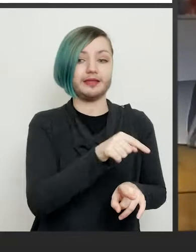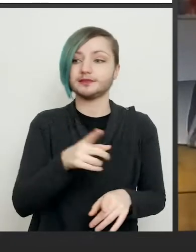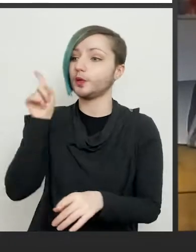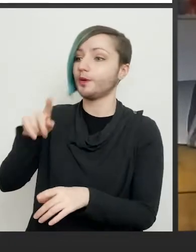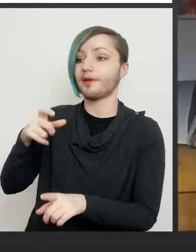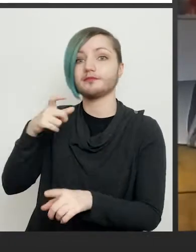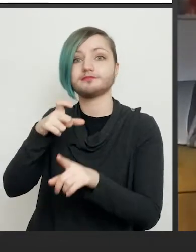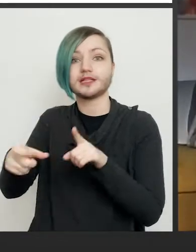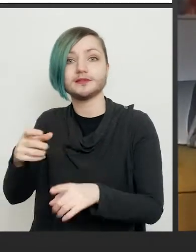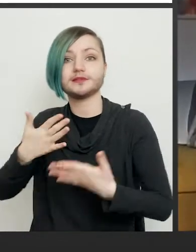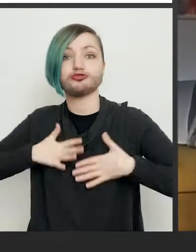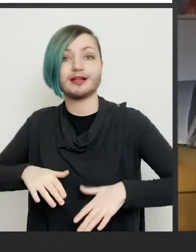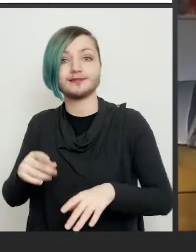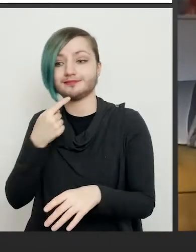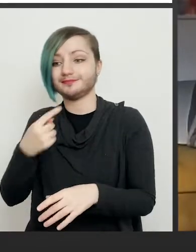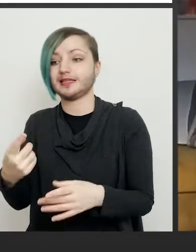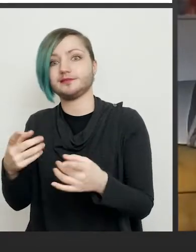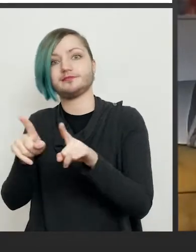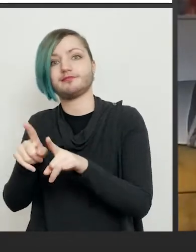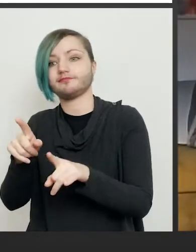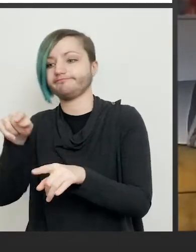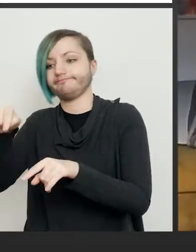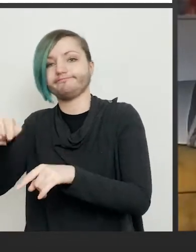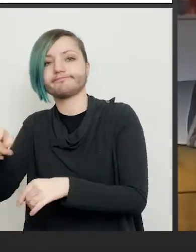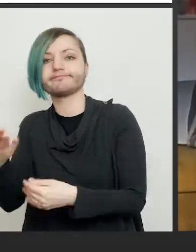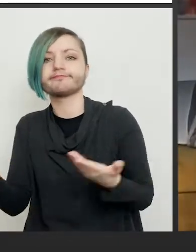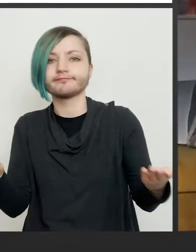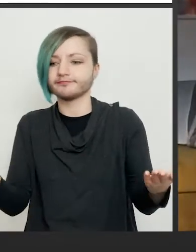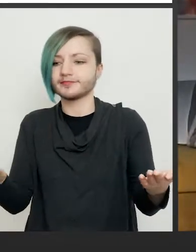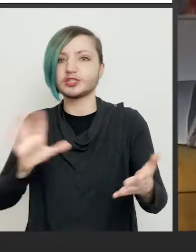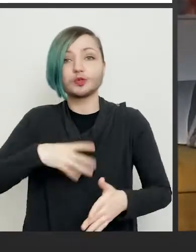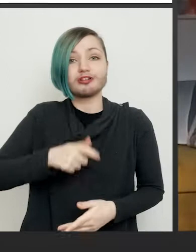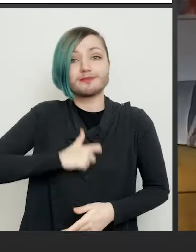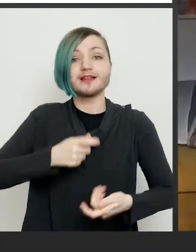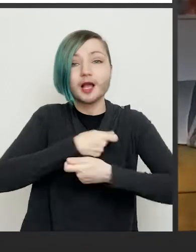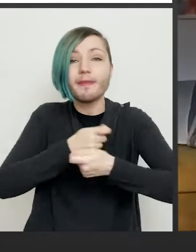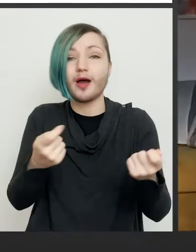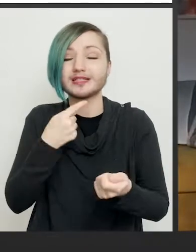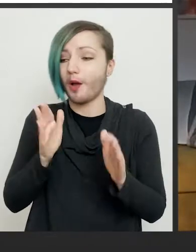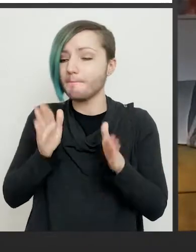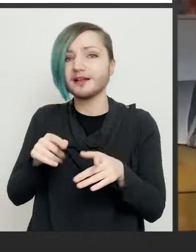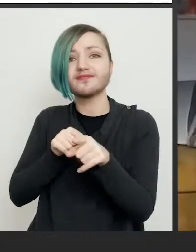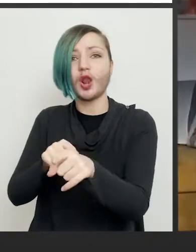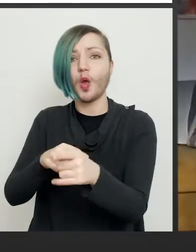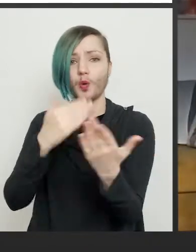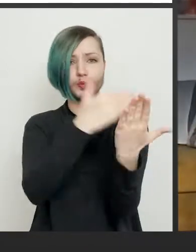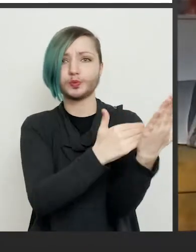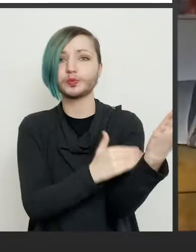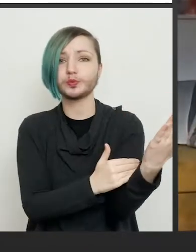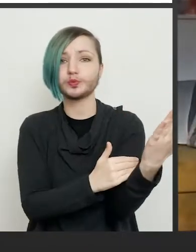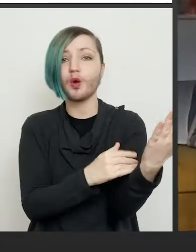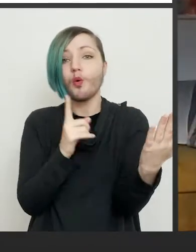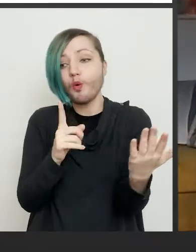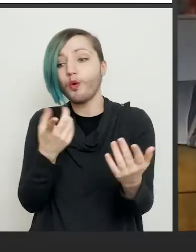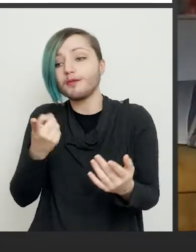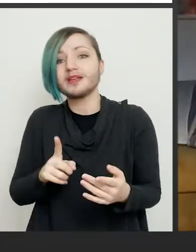trans people sort of come out, they think, well, I have to conform to these things because otherwise people are going to think that I am